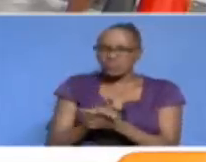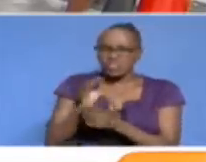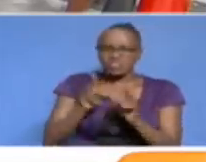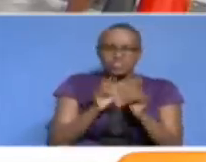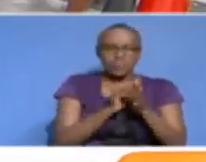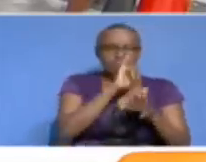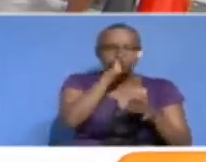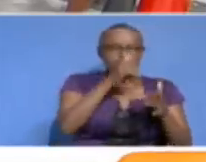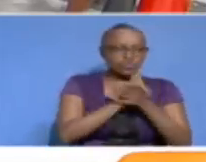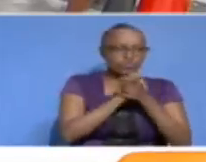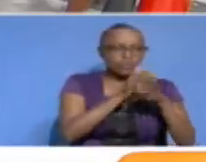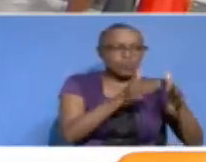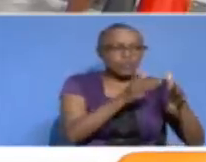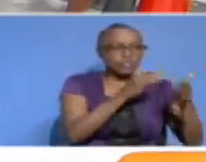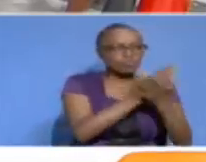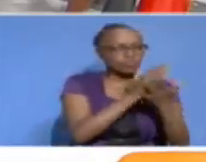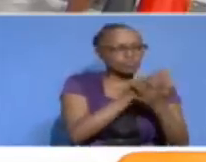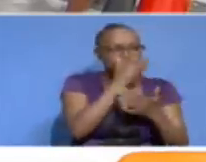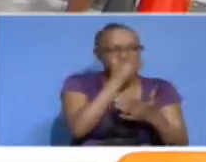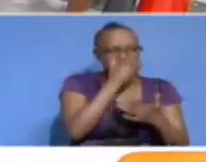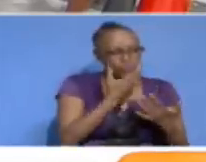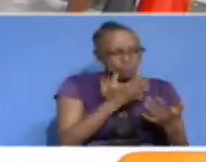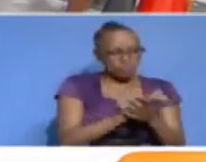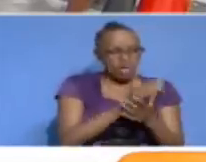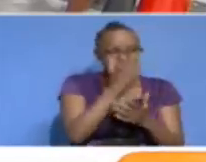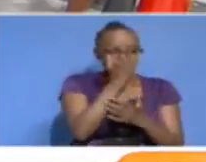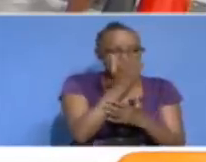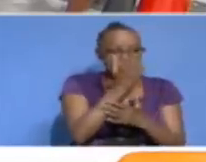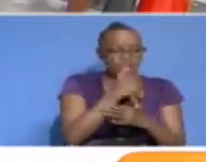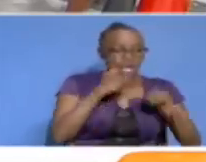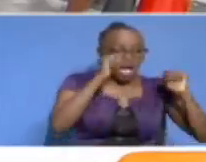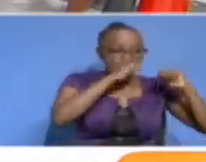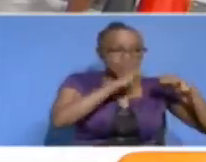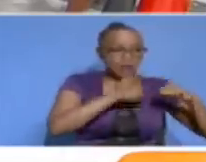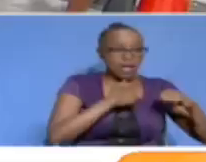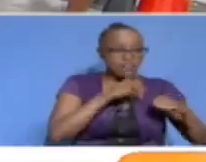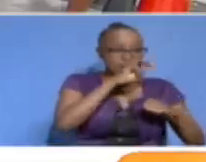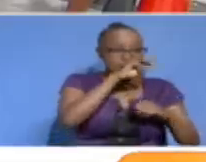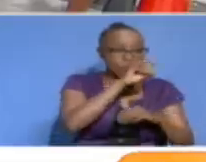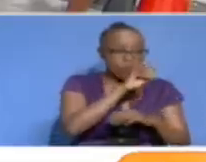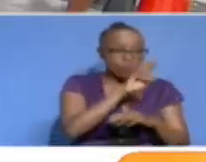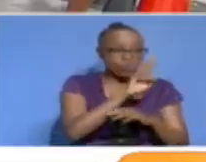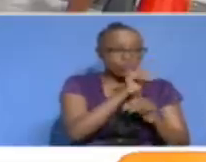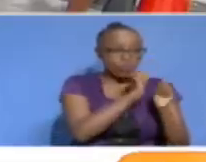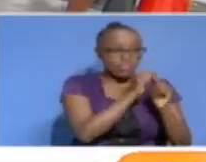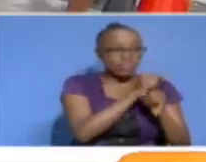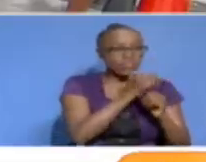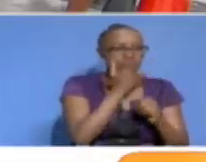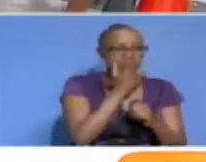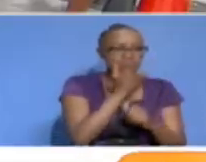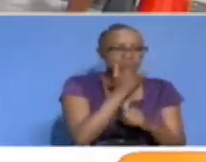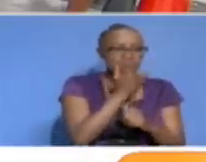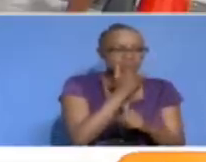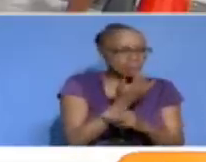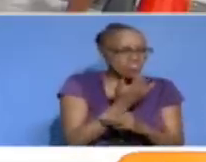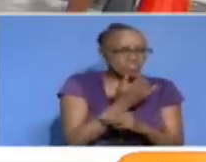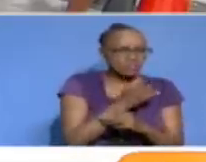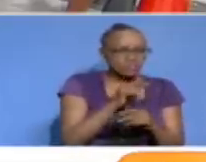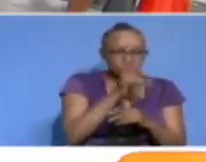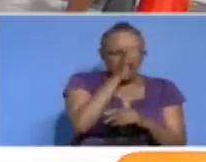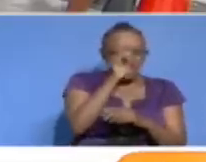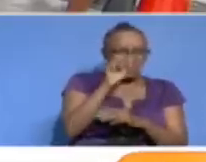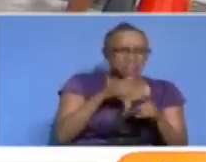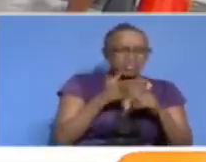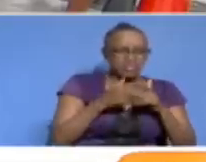was the Jubilee way, definitely Ruto, because we have an agreement, an MOU with him. It will be wrong for us kumruka, and he's a